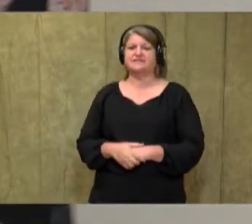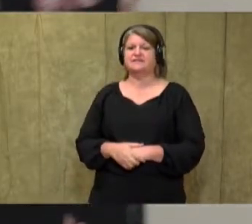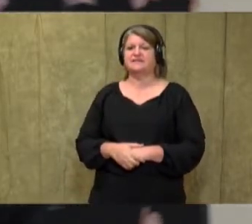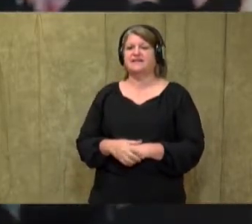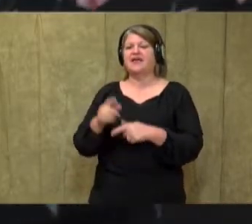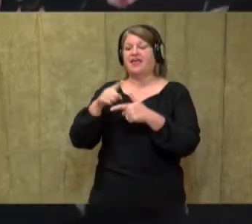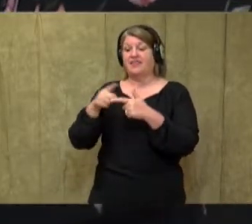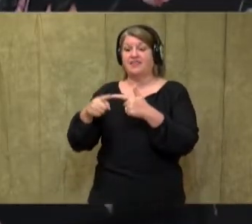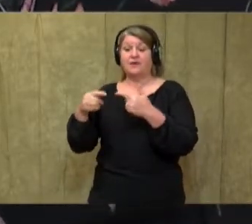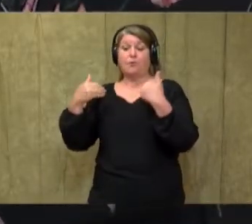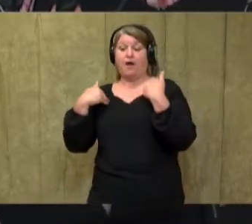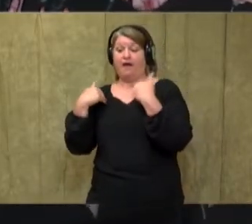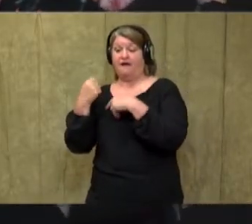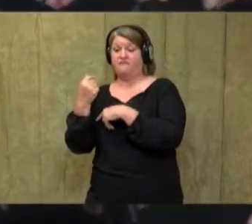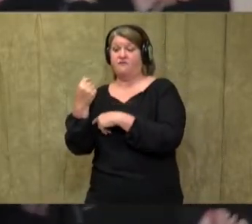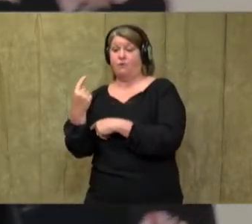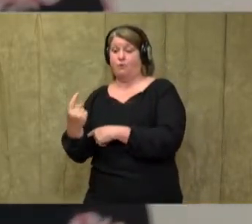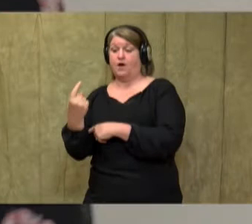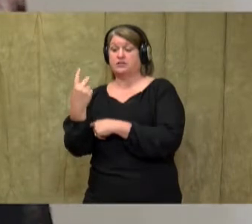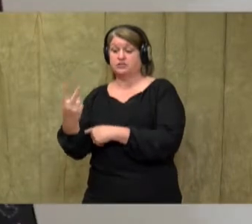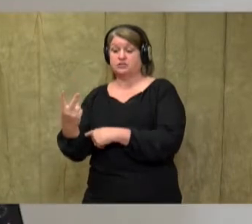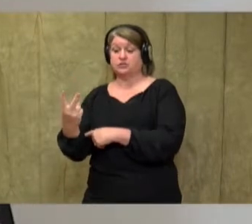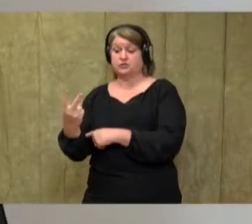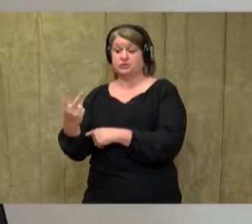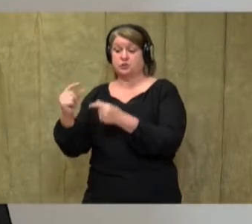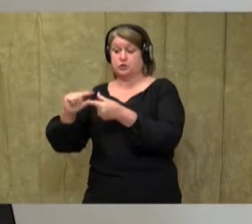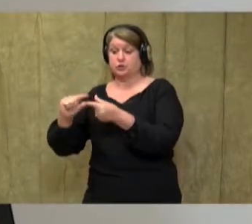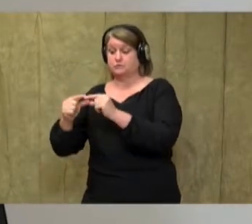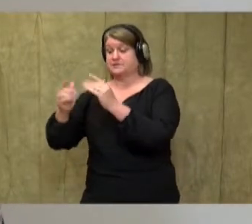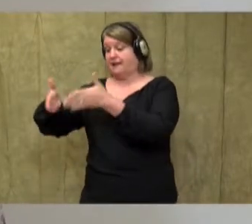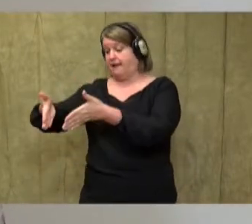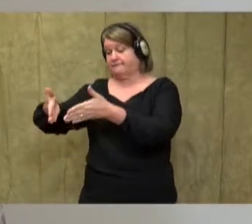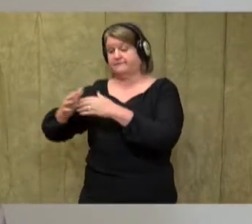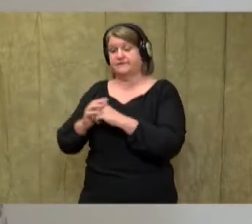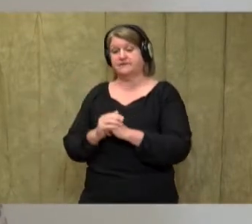And then we'll have 1, 2 cubes left over.